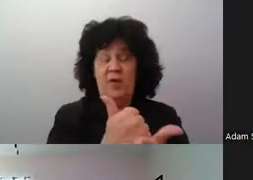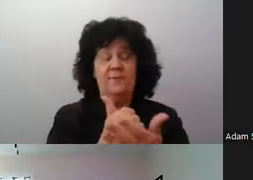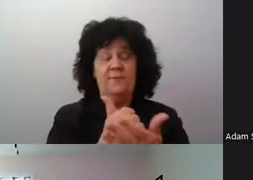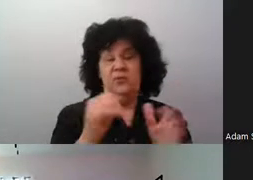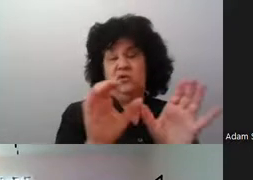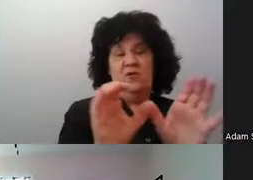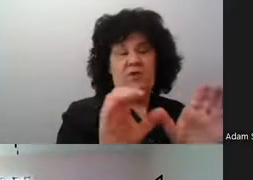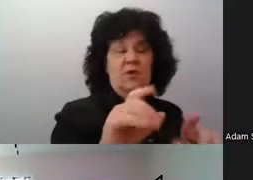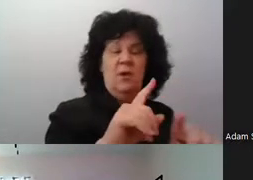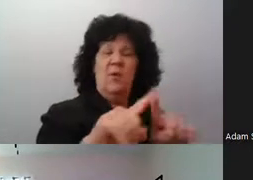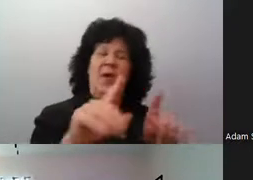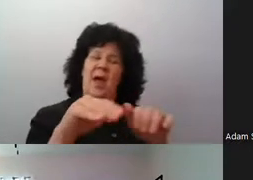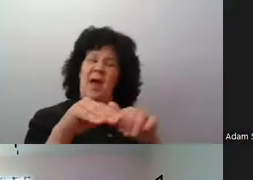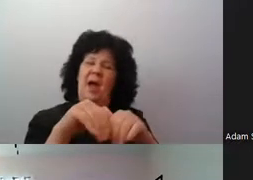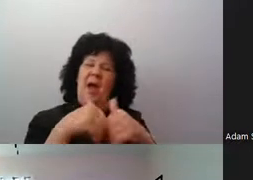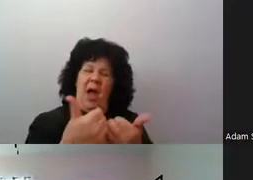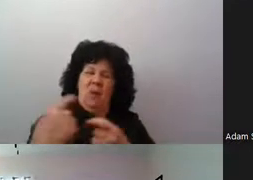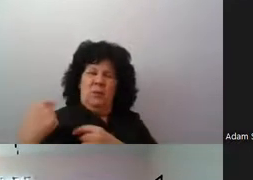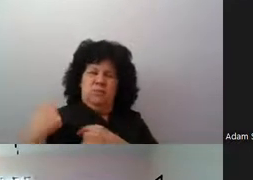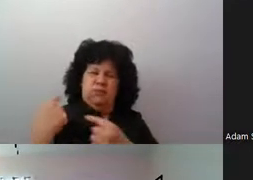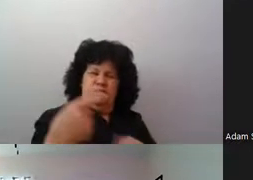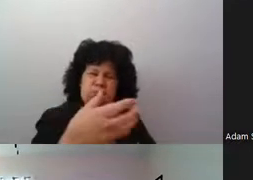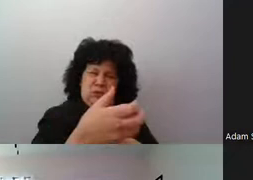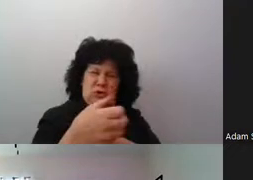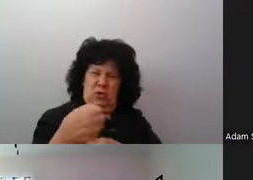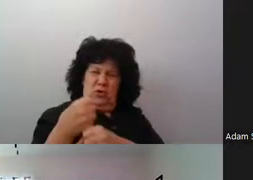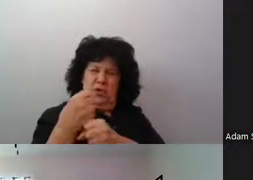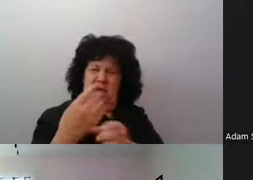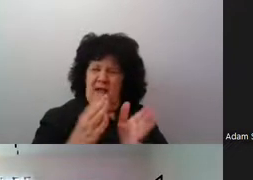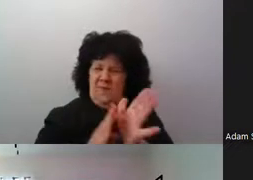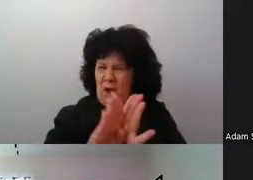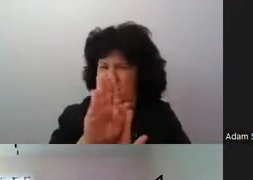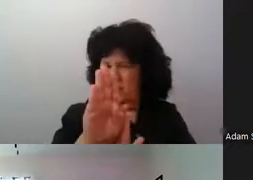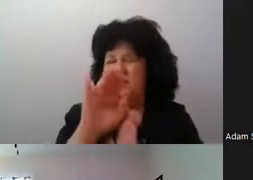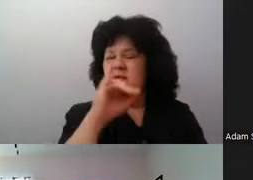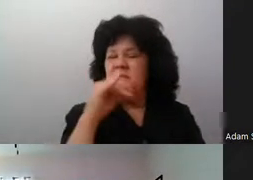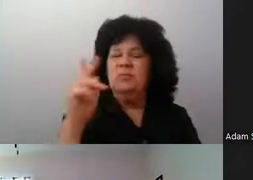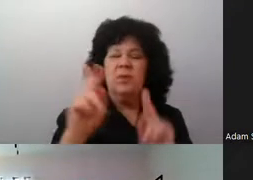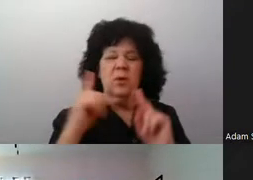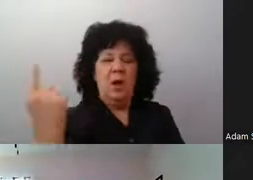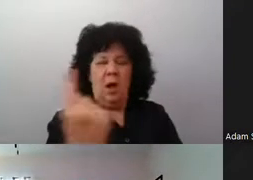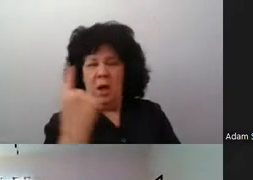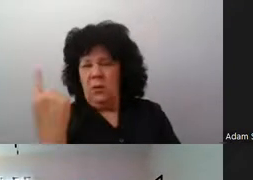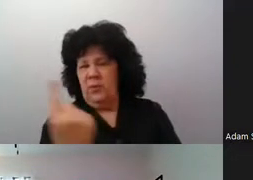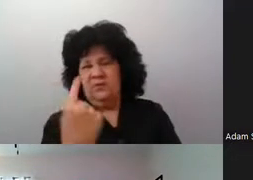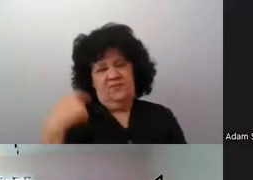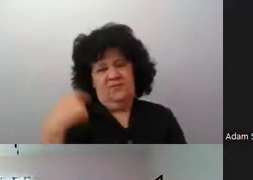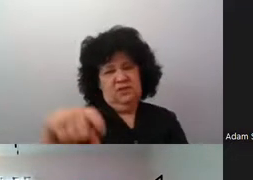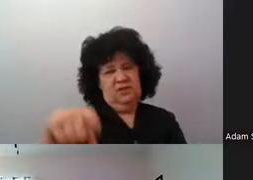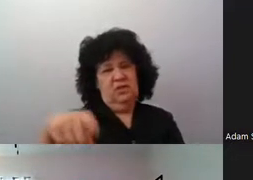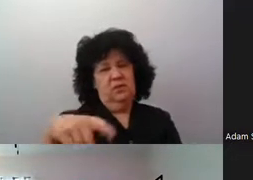and acquisition has been evolving, there's always going to be a need for people to hone in on their build new